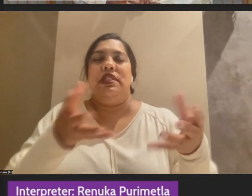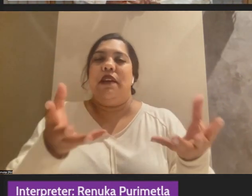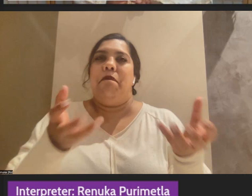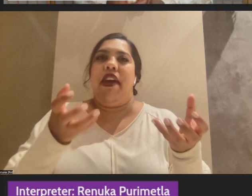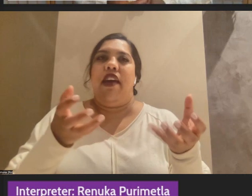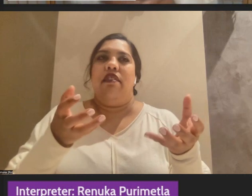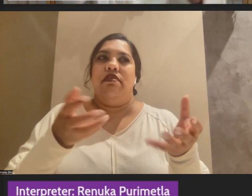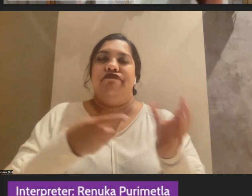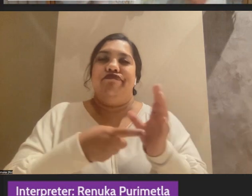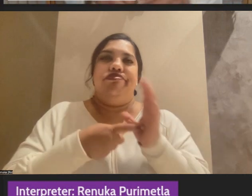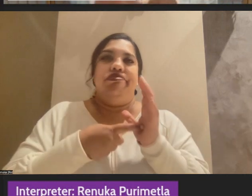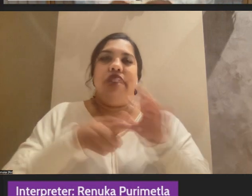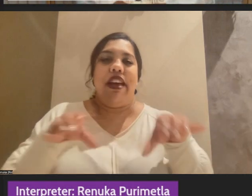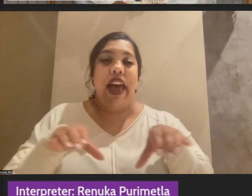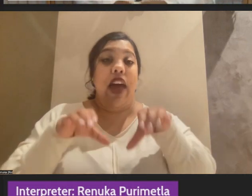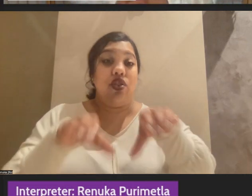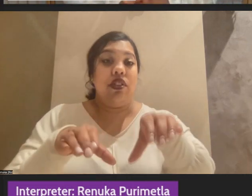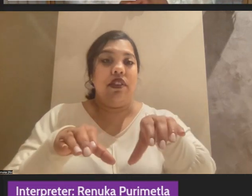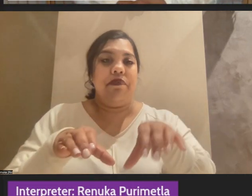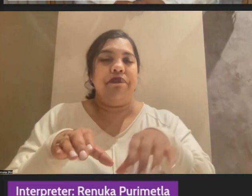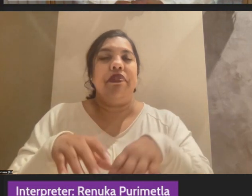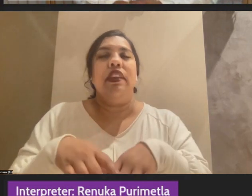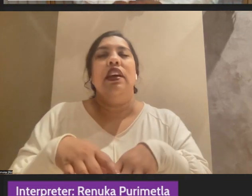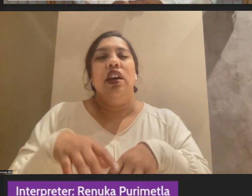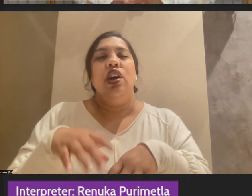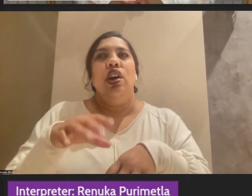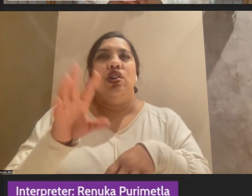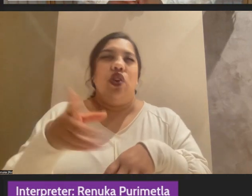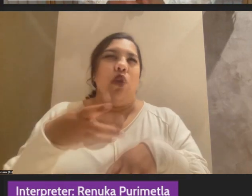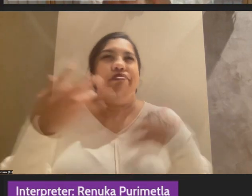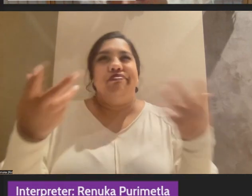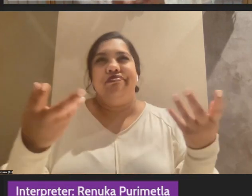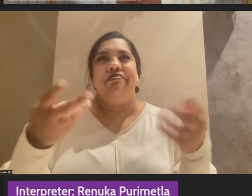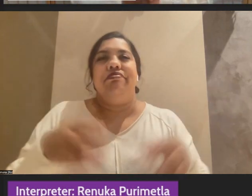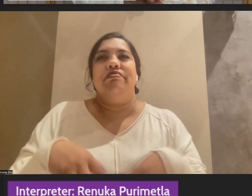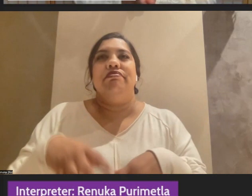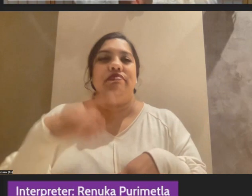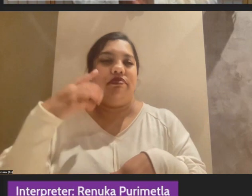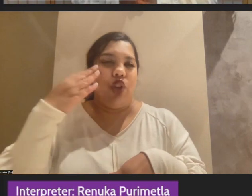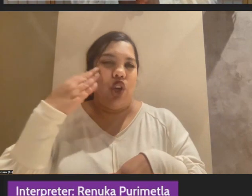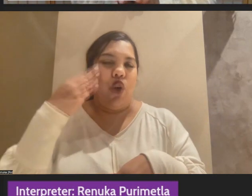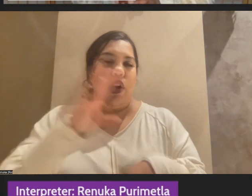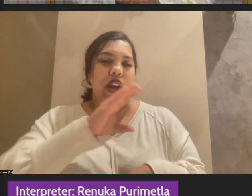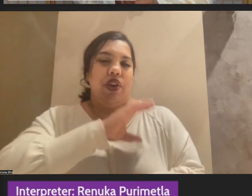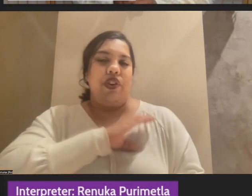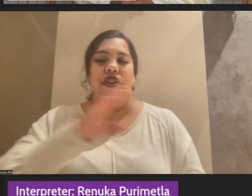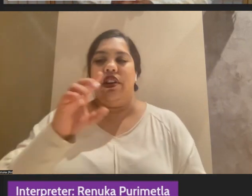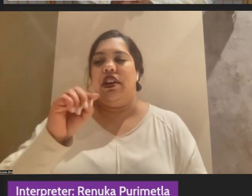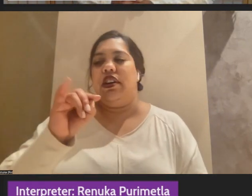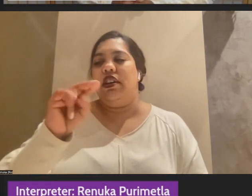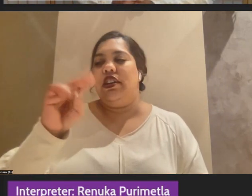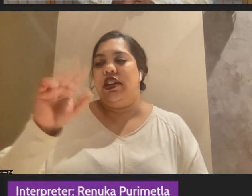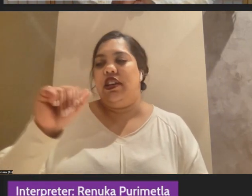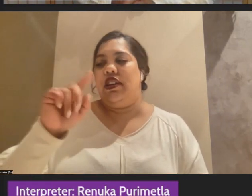And for the sake of this, let's look at Tina Turner. Tina Turner was in an abusive relationship with Ike